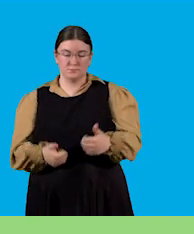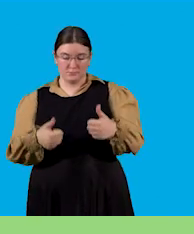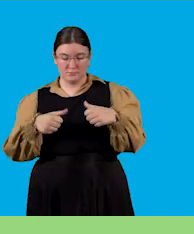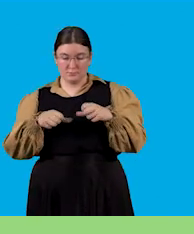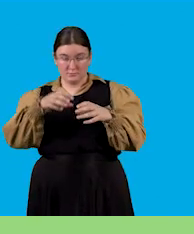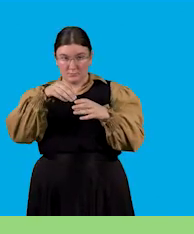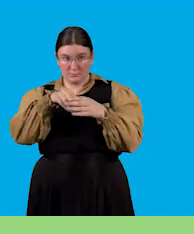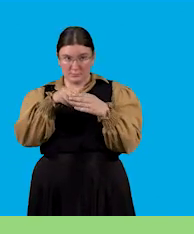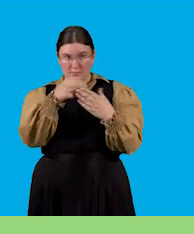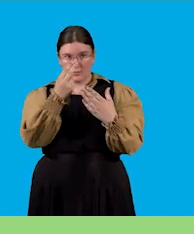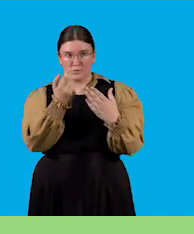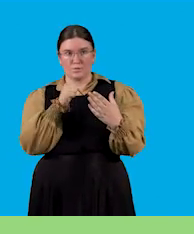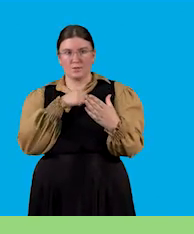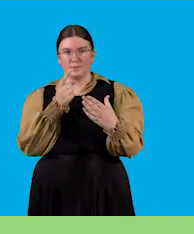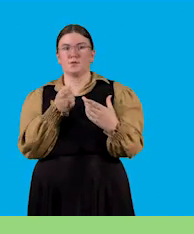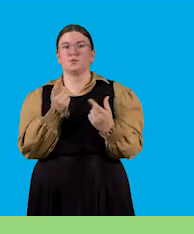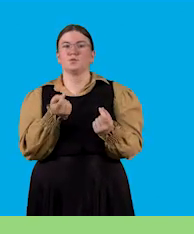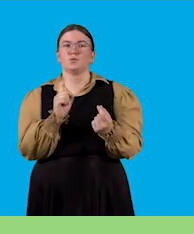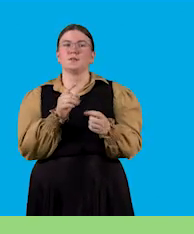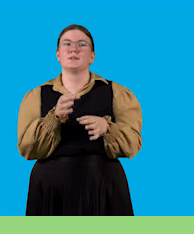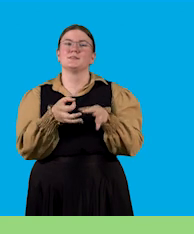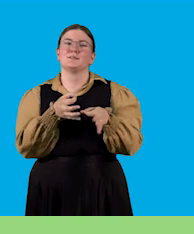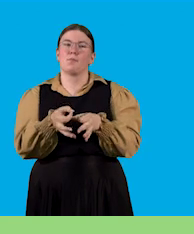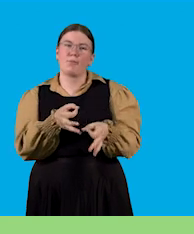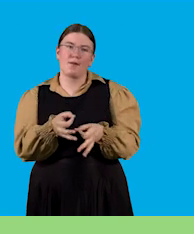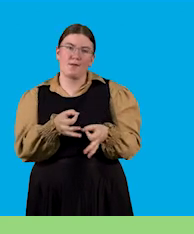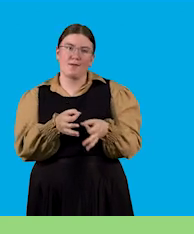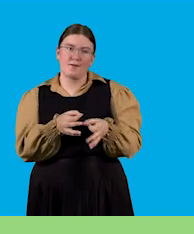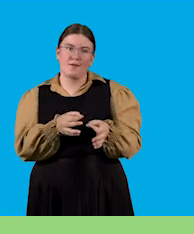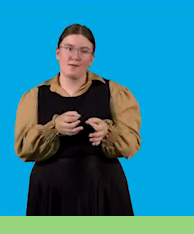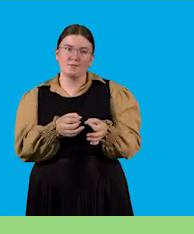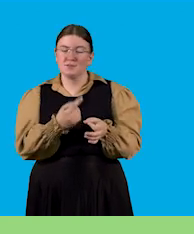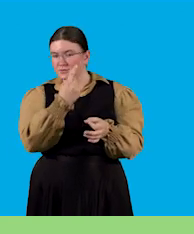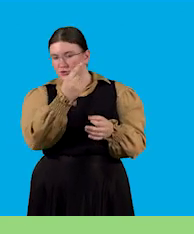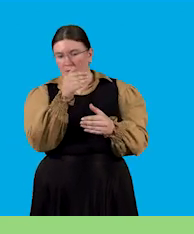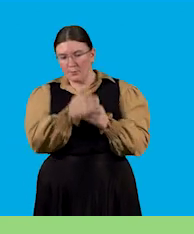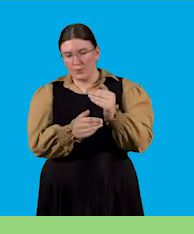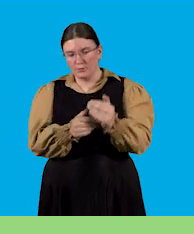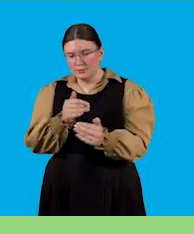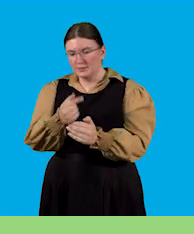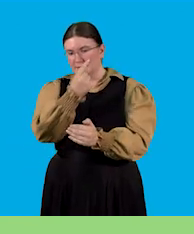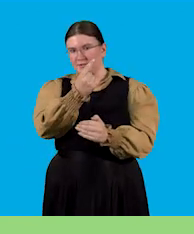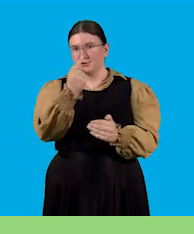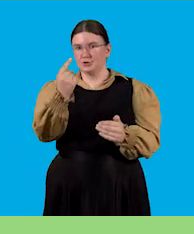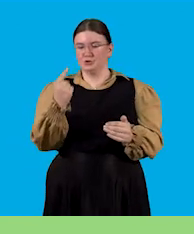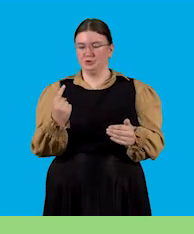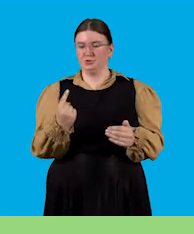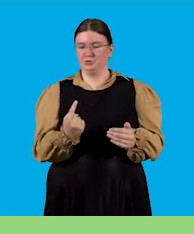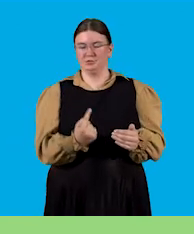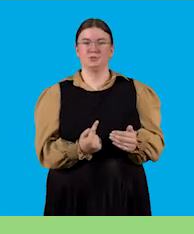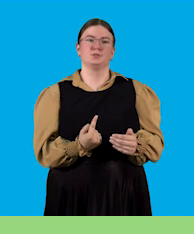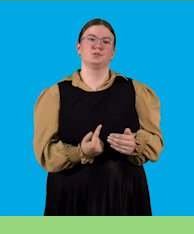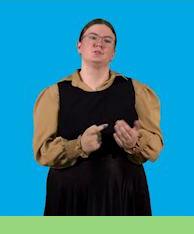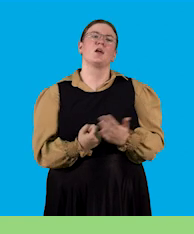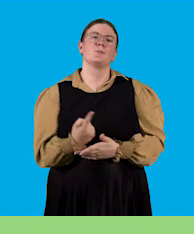we are supposed to provide a short description of what happens in each process and